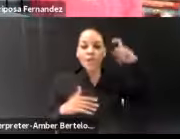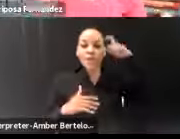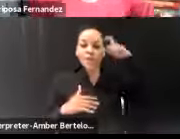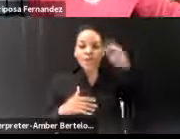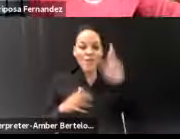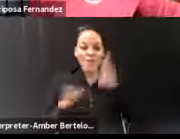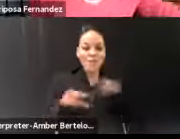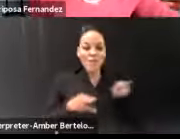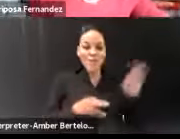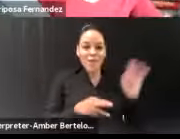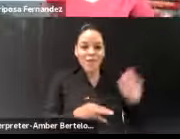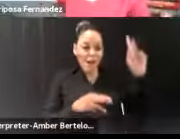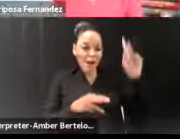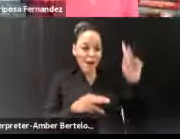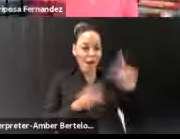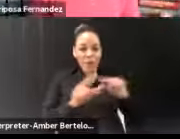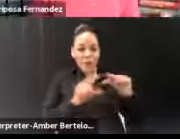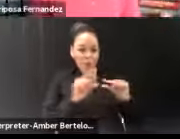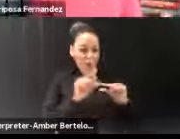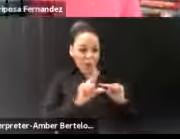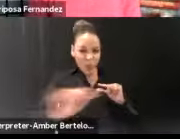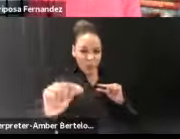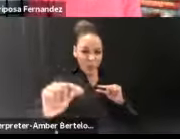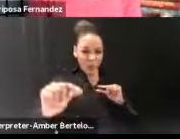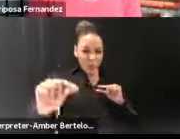Parkway. Zoom!